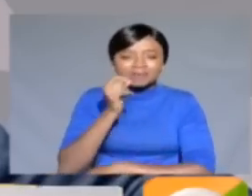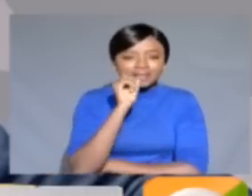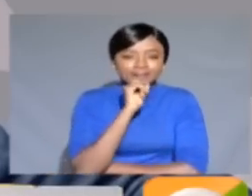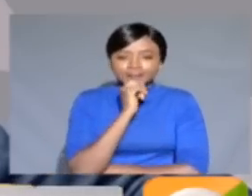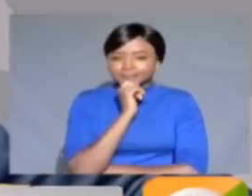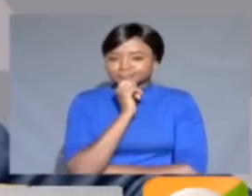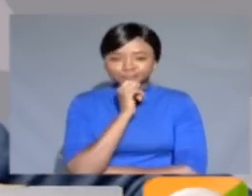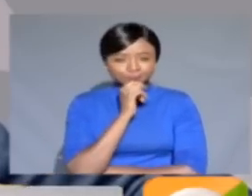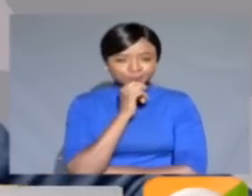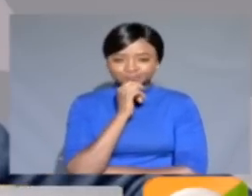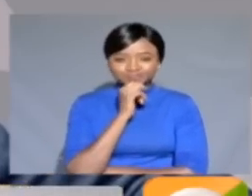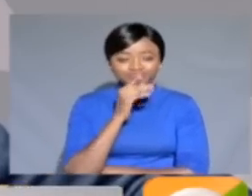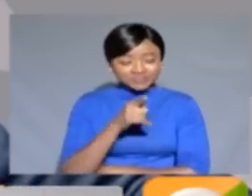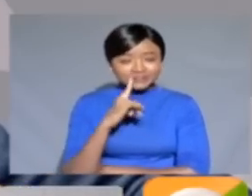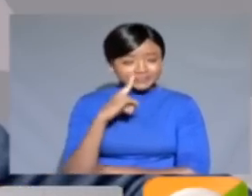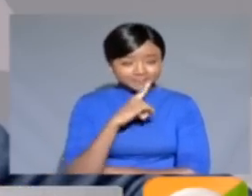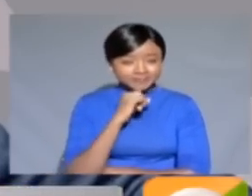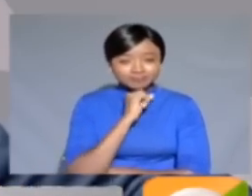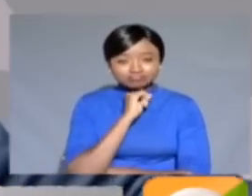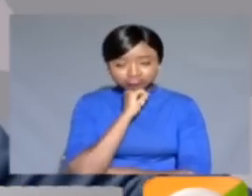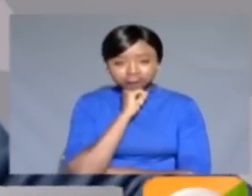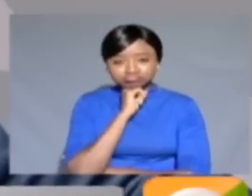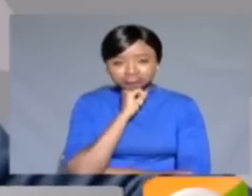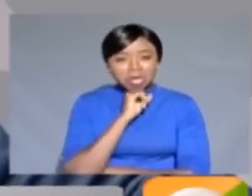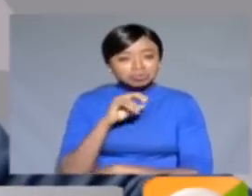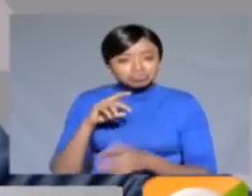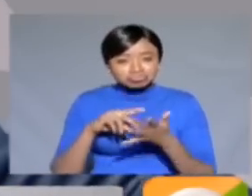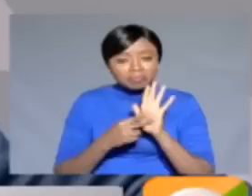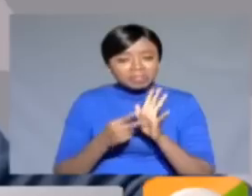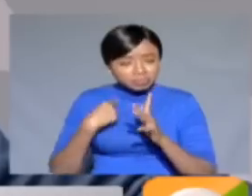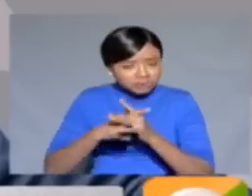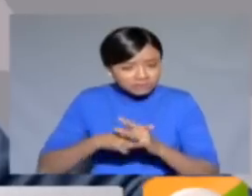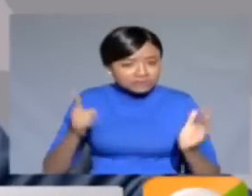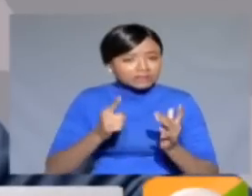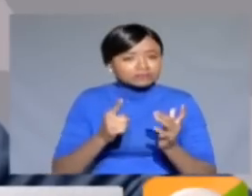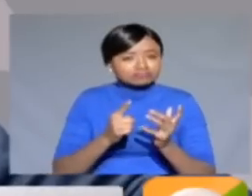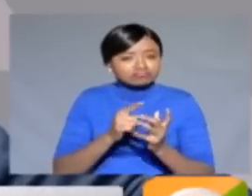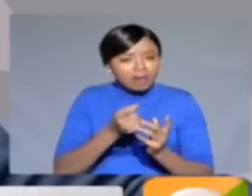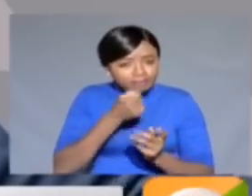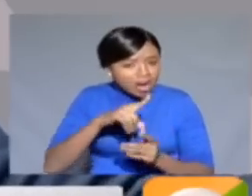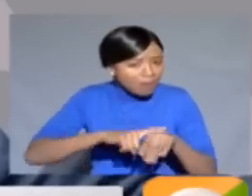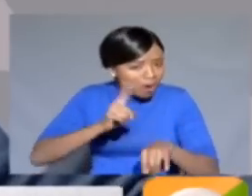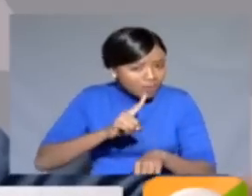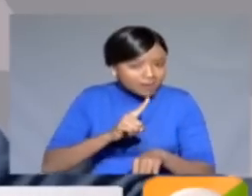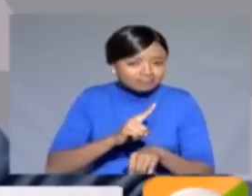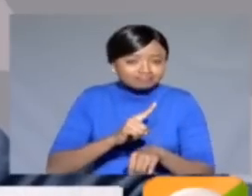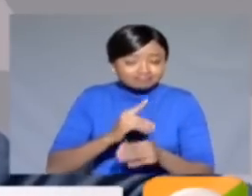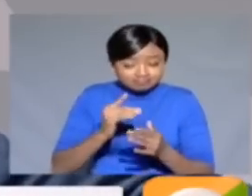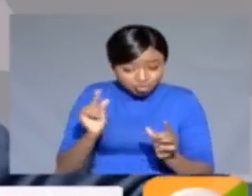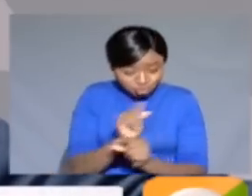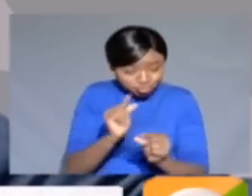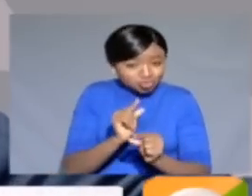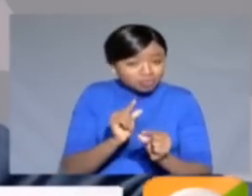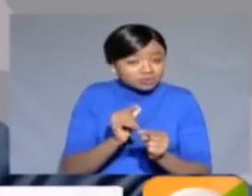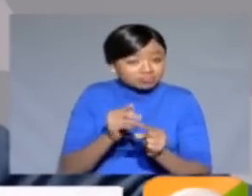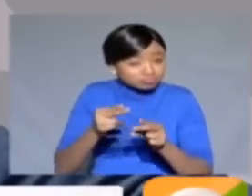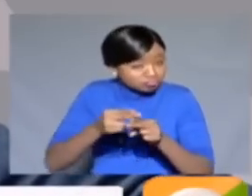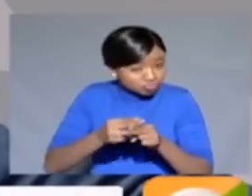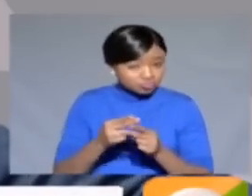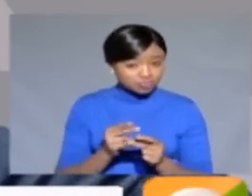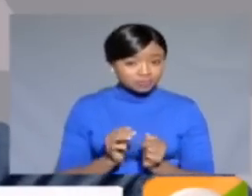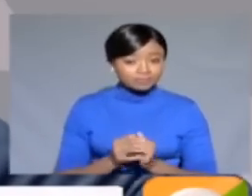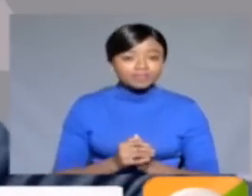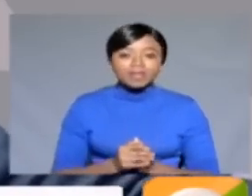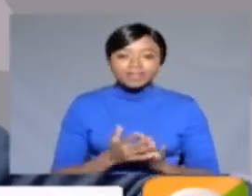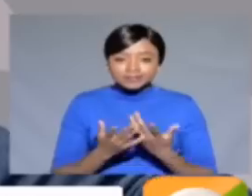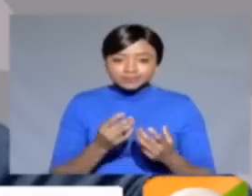this is going to be tough. So he says, we want to start the chemotherapy as soon as we can, which is in the next couple of days or so.